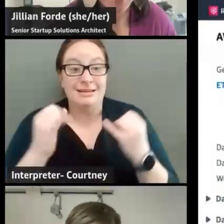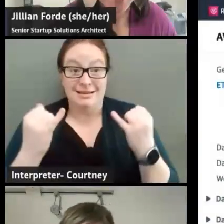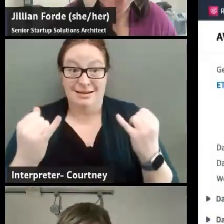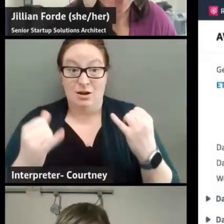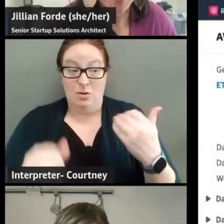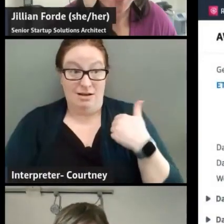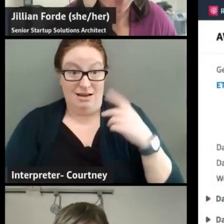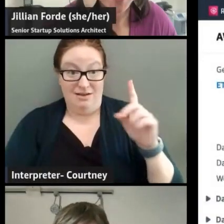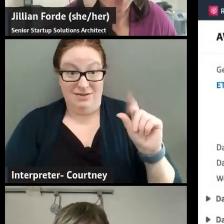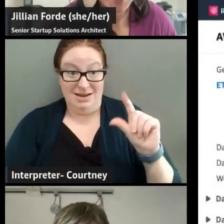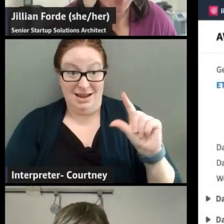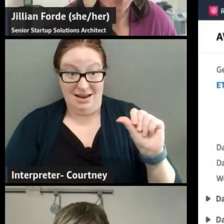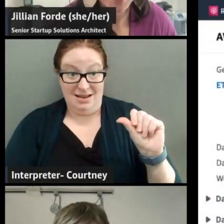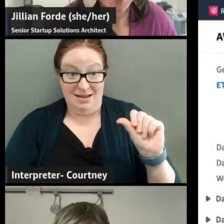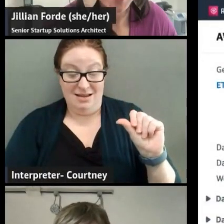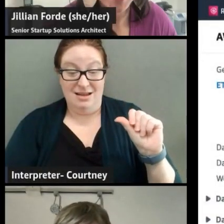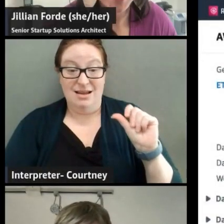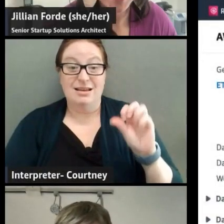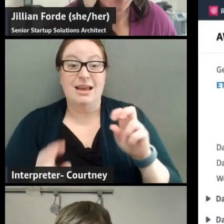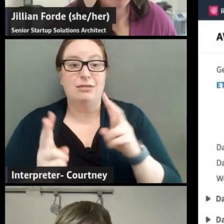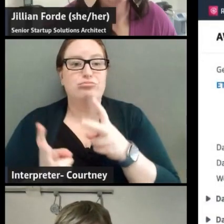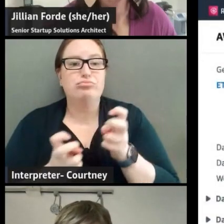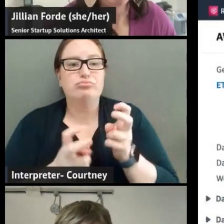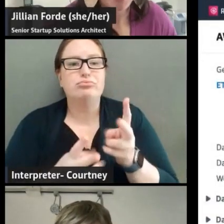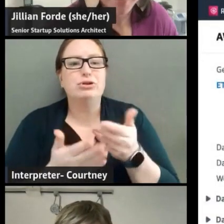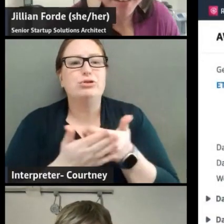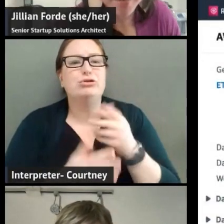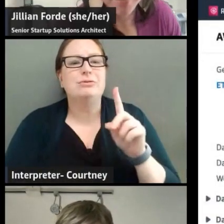I can insert a new data quality,